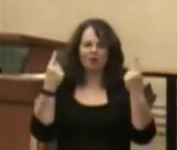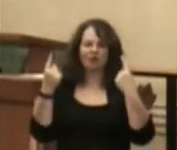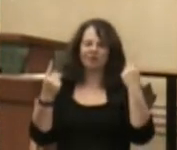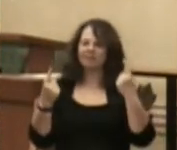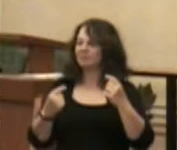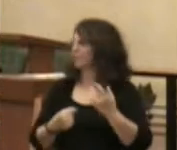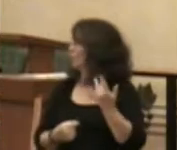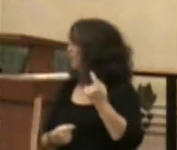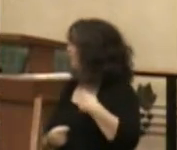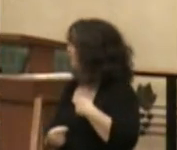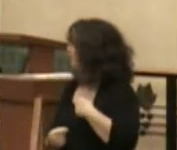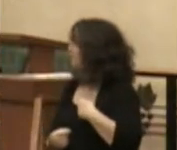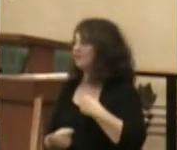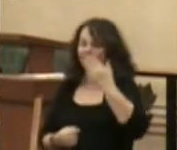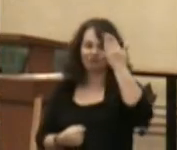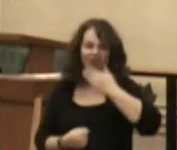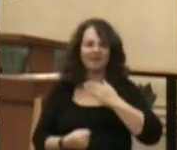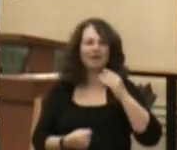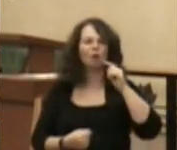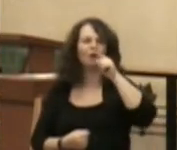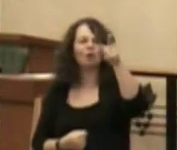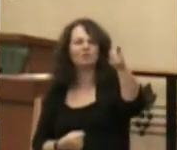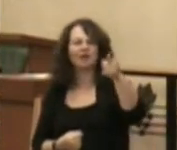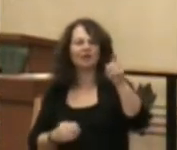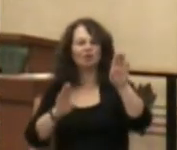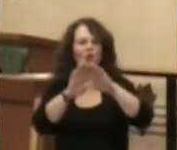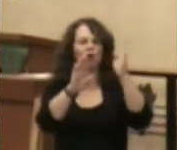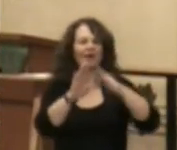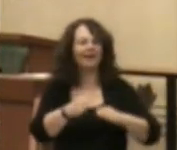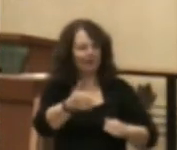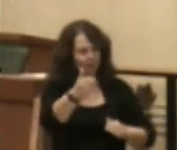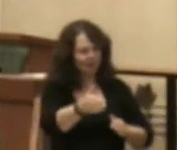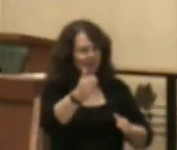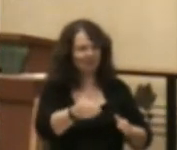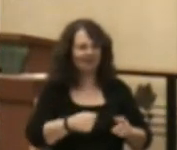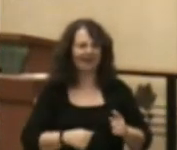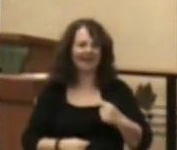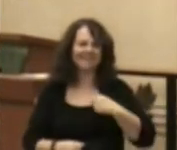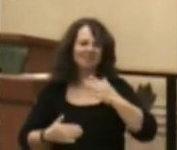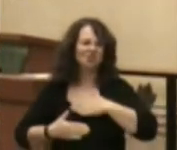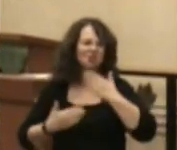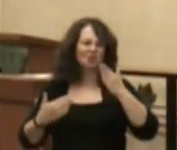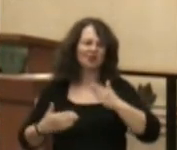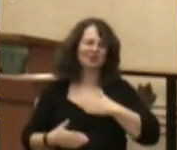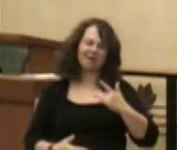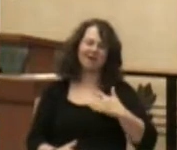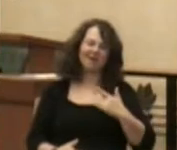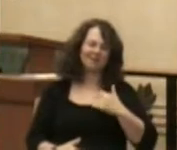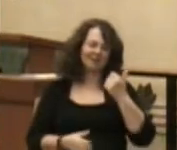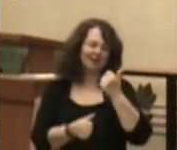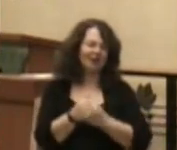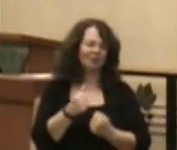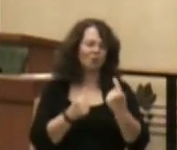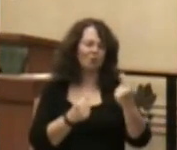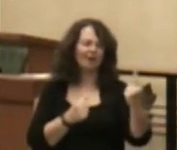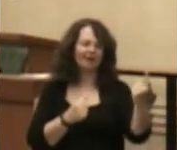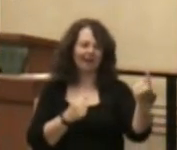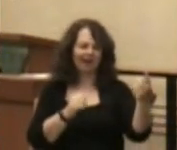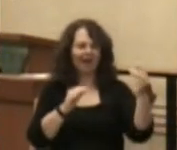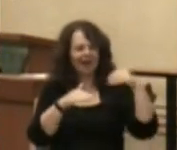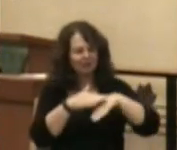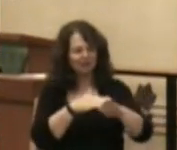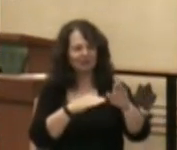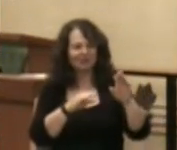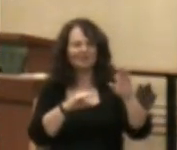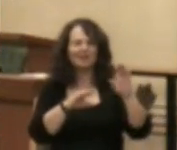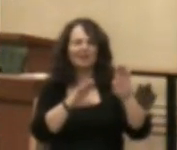out in the front and greet you. Do you know, it just brings such joy to my heart every time someone walks through the door, because